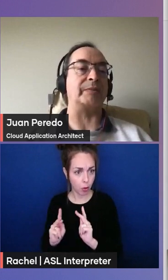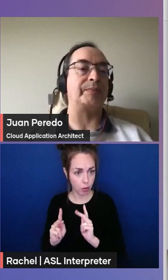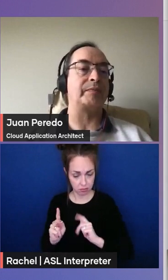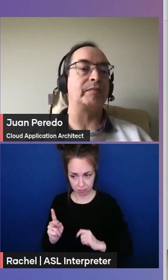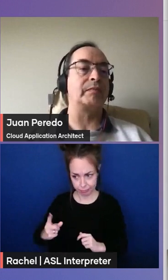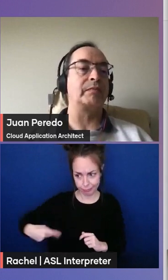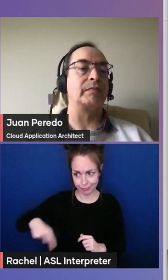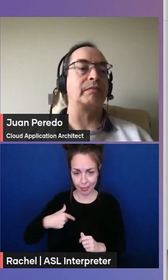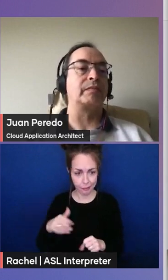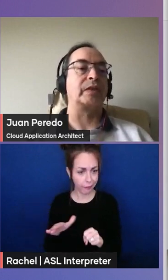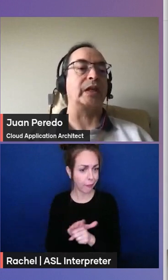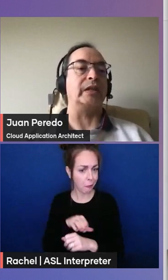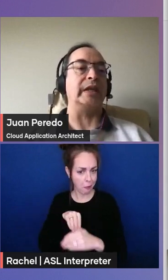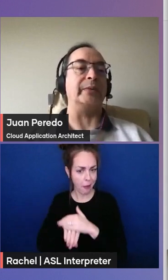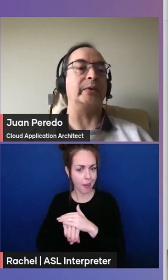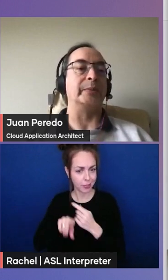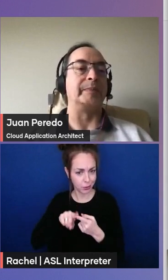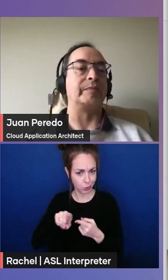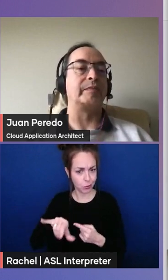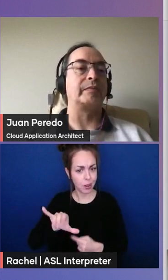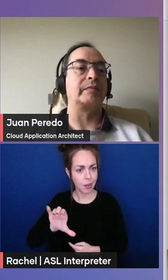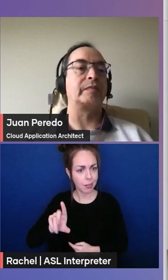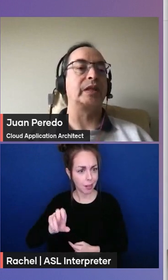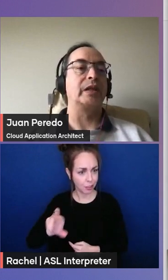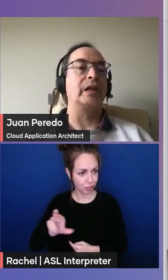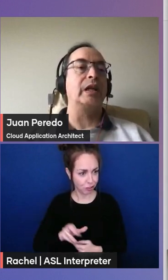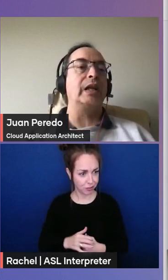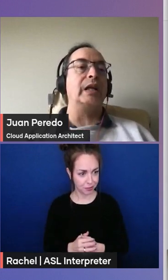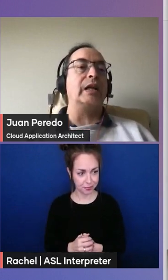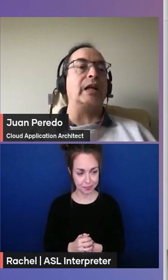cluster. And they would too.